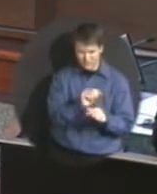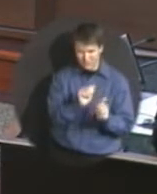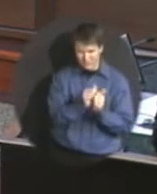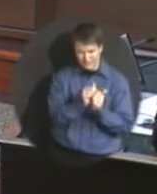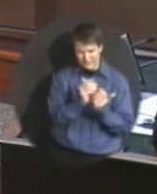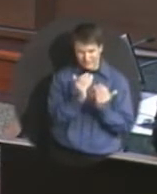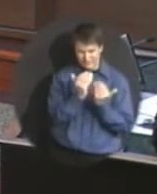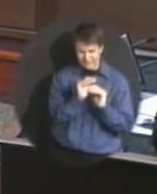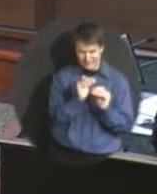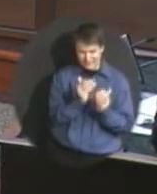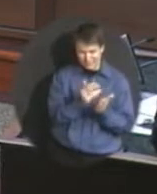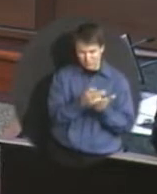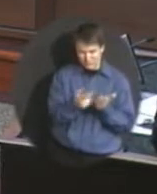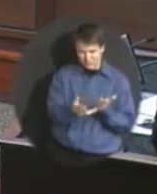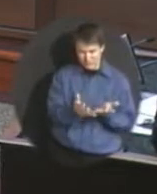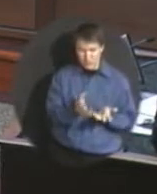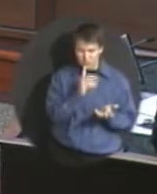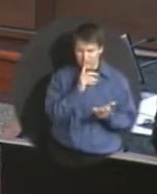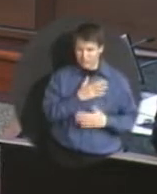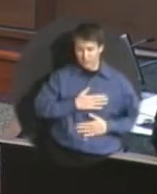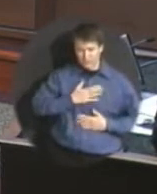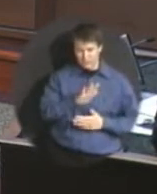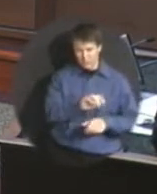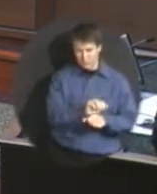appreciate what they're able to do with that.